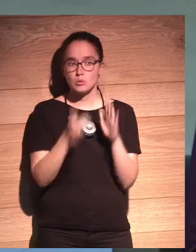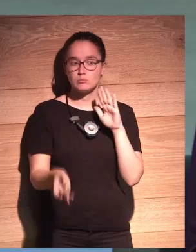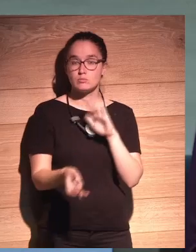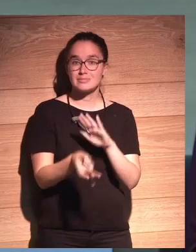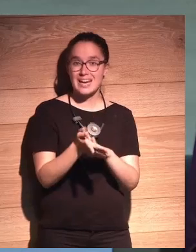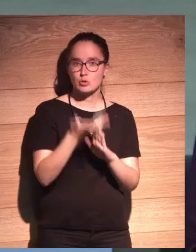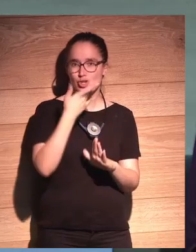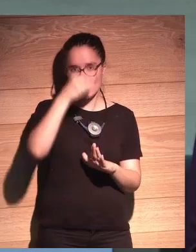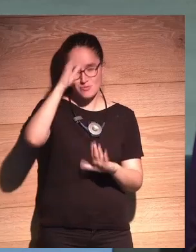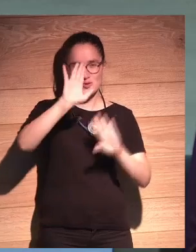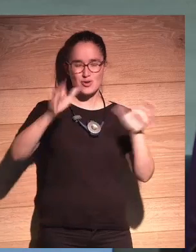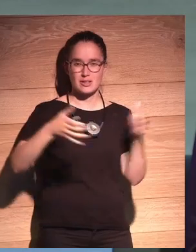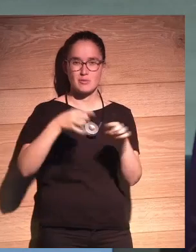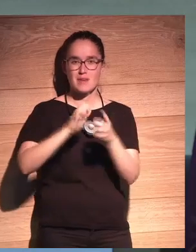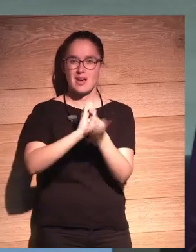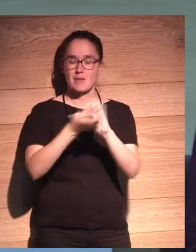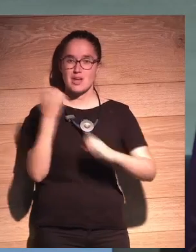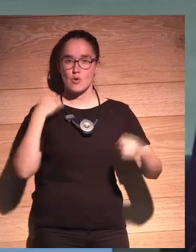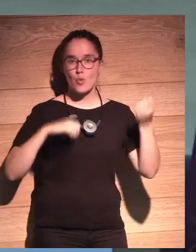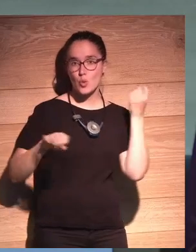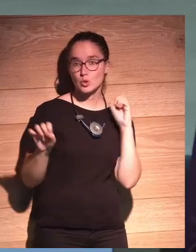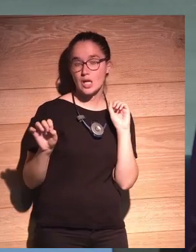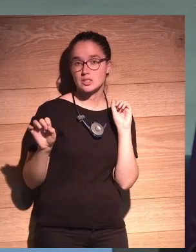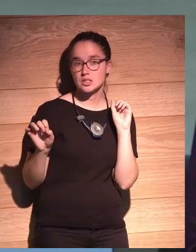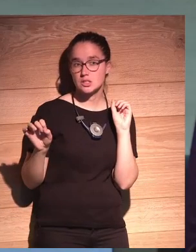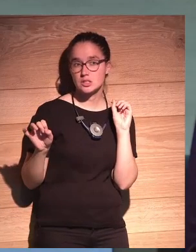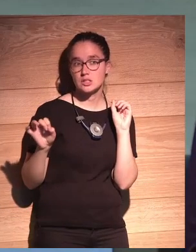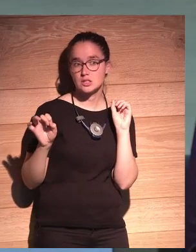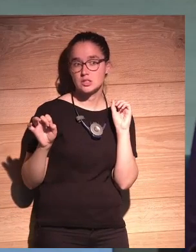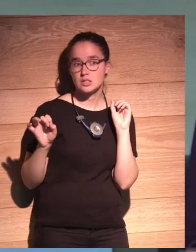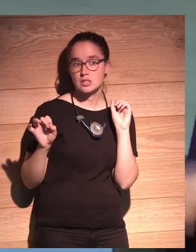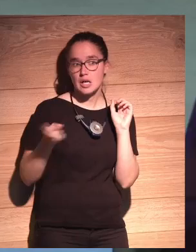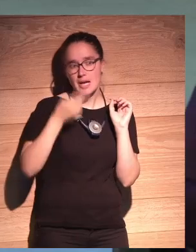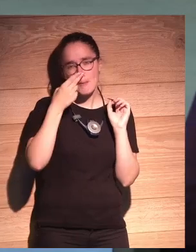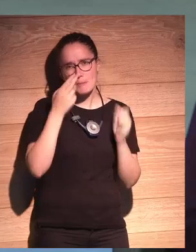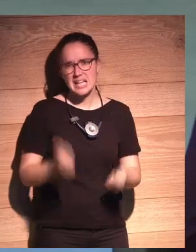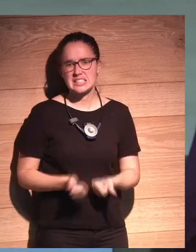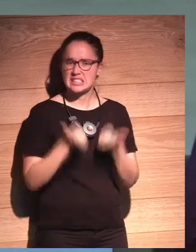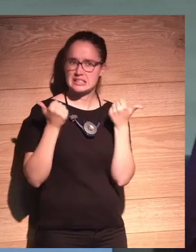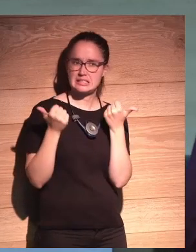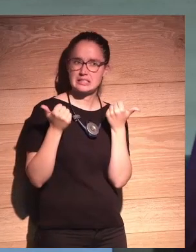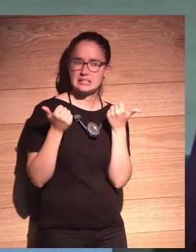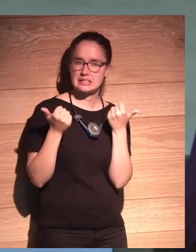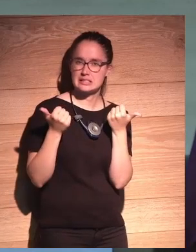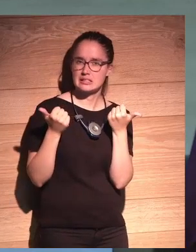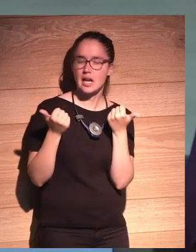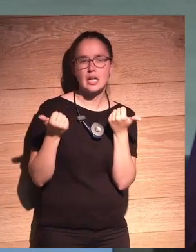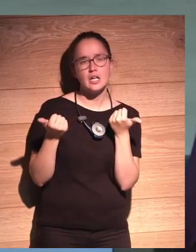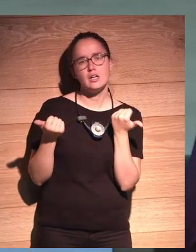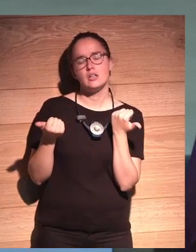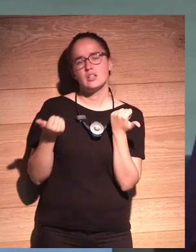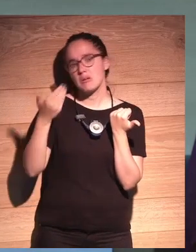as other colleagues have mentioned, how we generate collective thoughts to be able to change